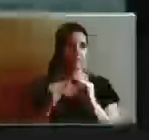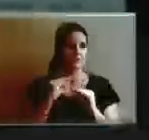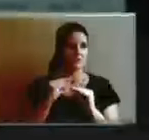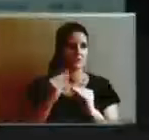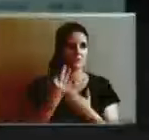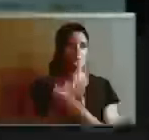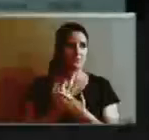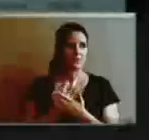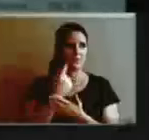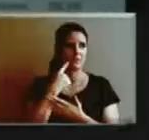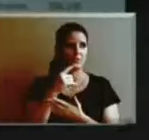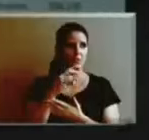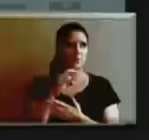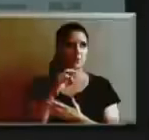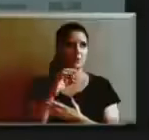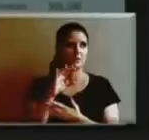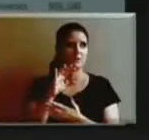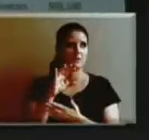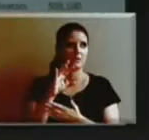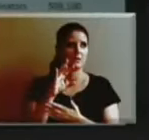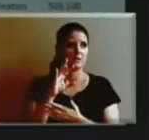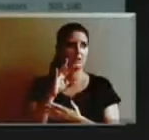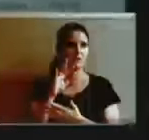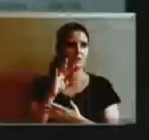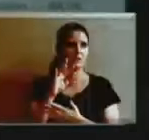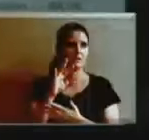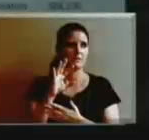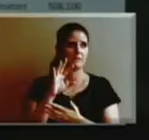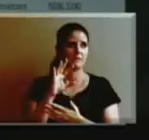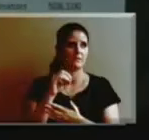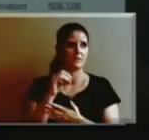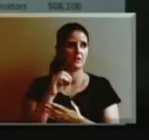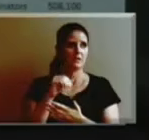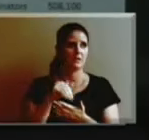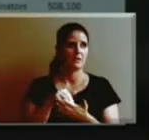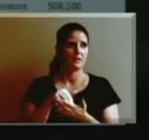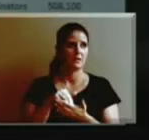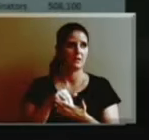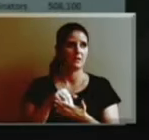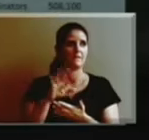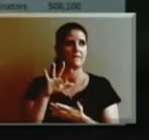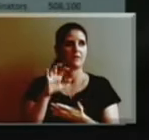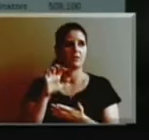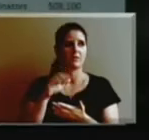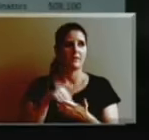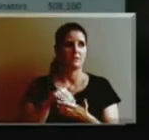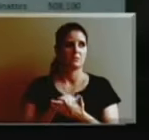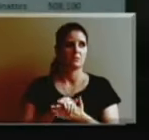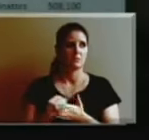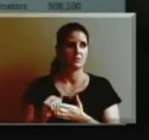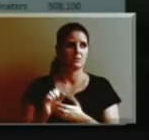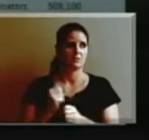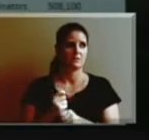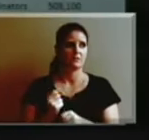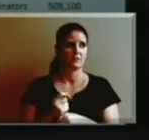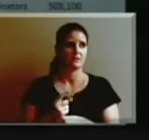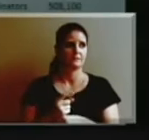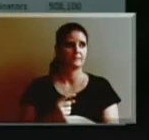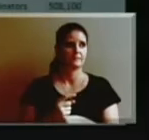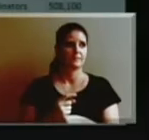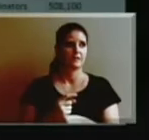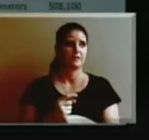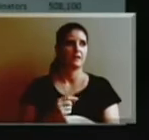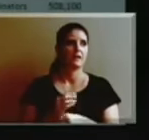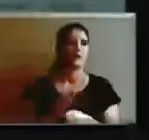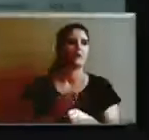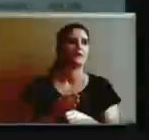we have technology hardware that we've had to add. Our extended learning opportunities for our children, in particular in our priority